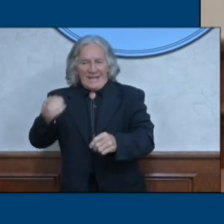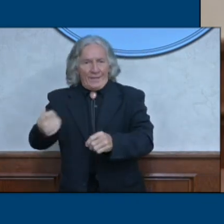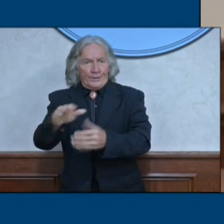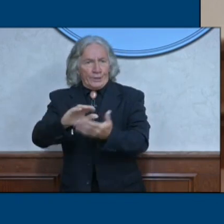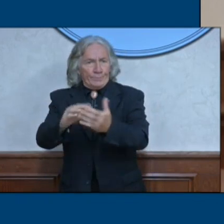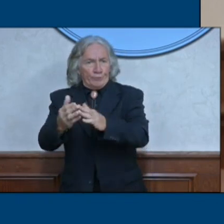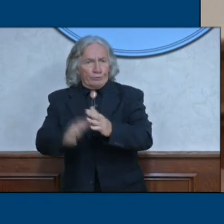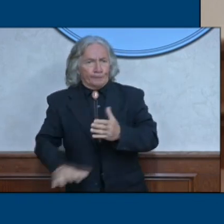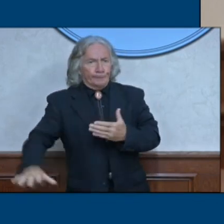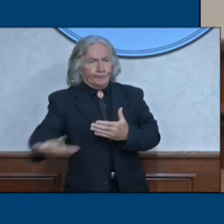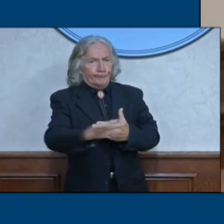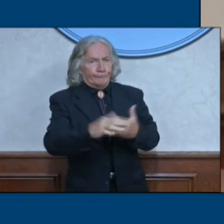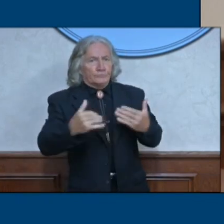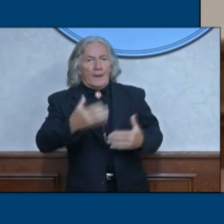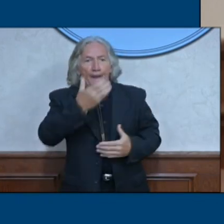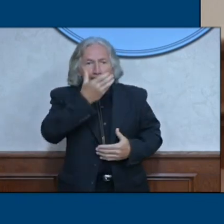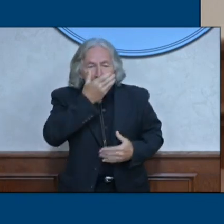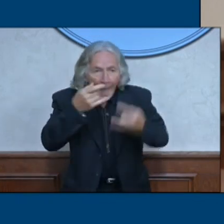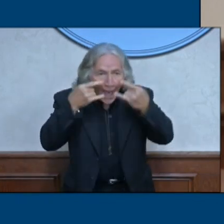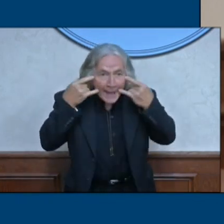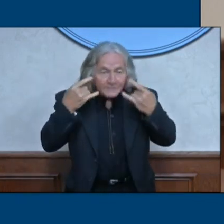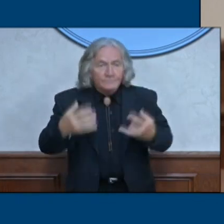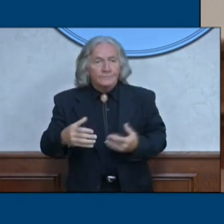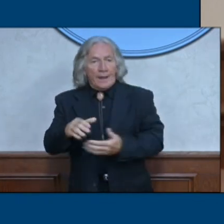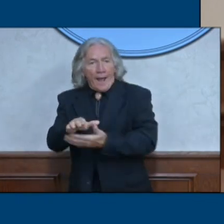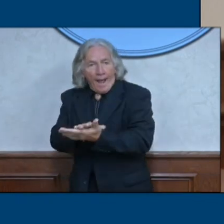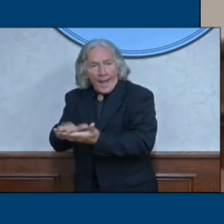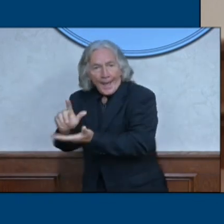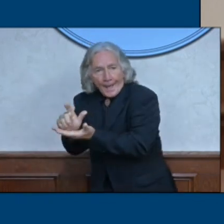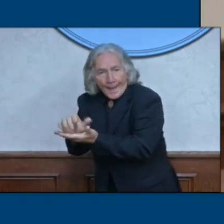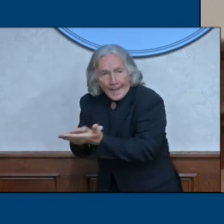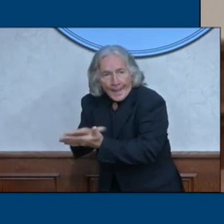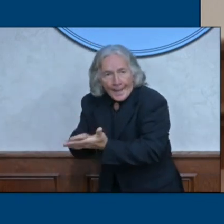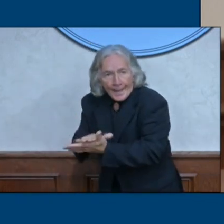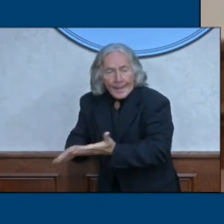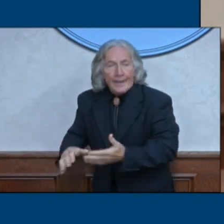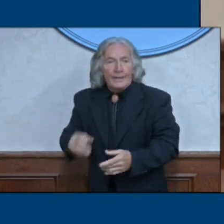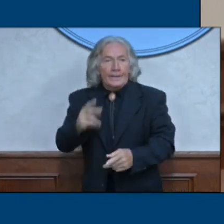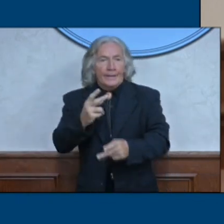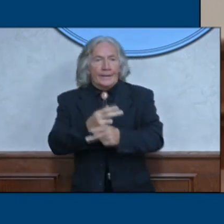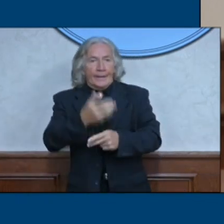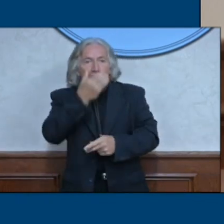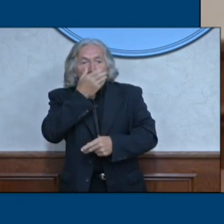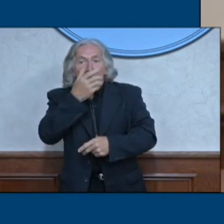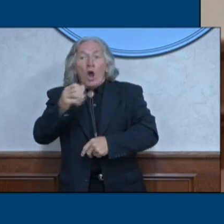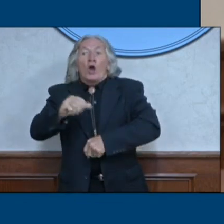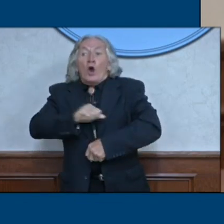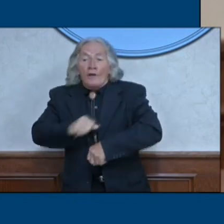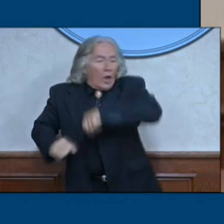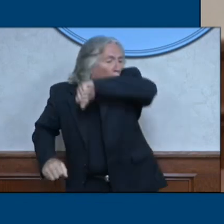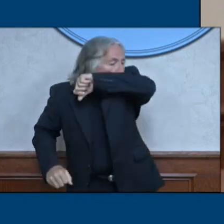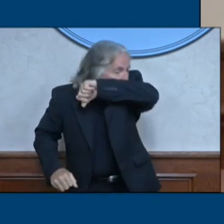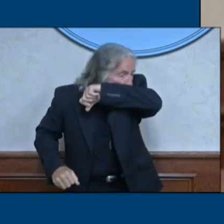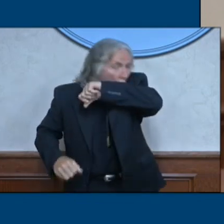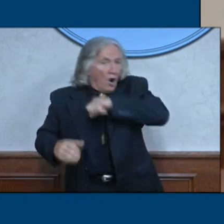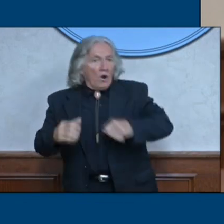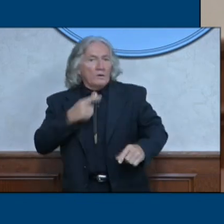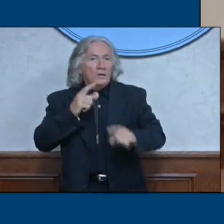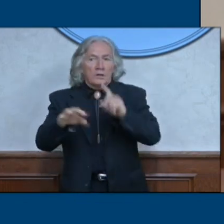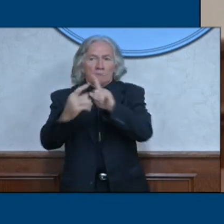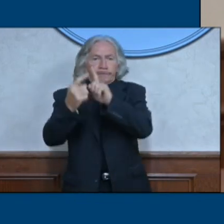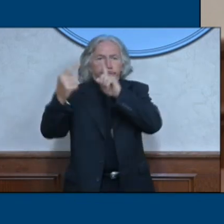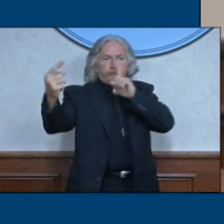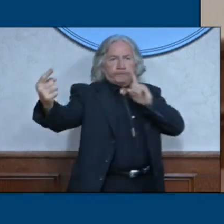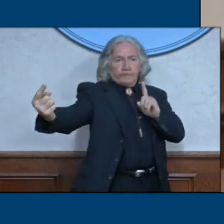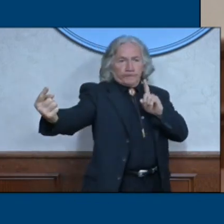the community. So masking, hand hygiene, respiratory etiquette, covering your cough,